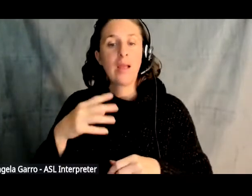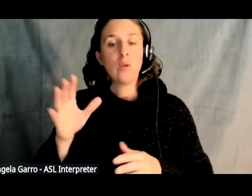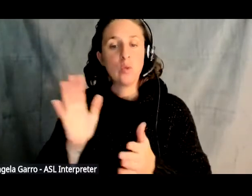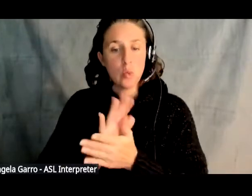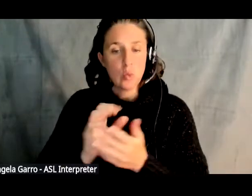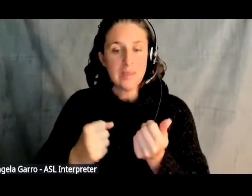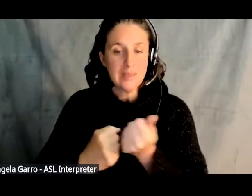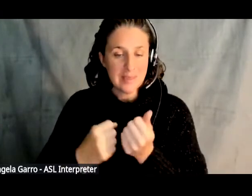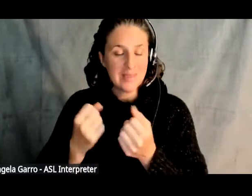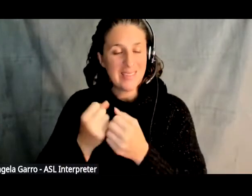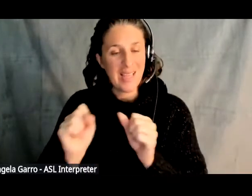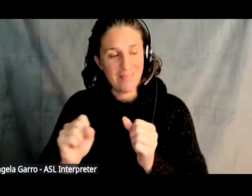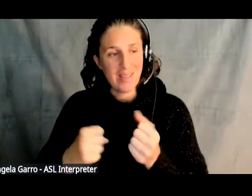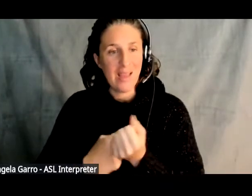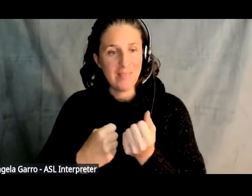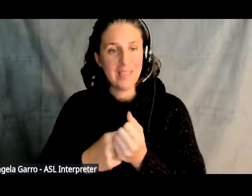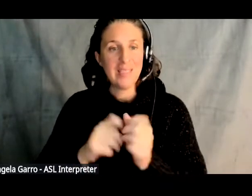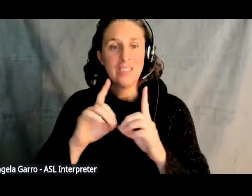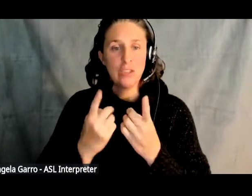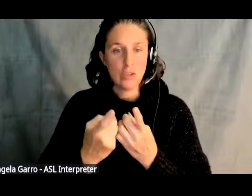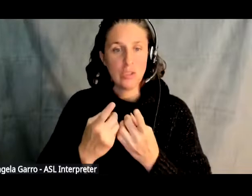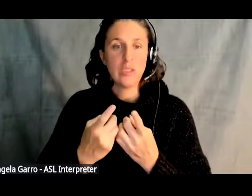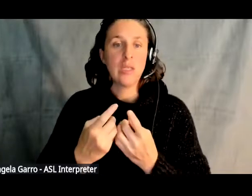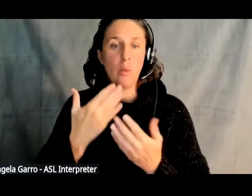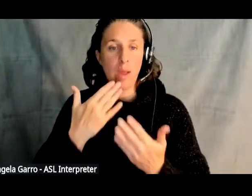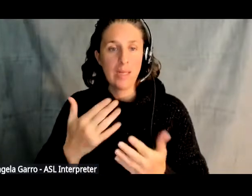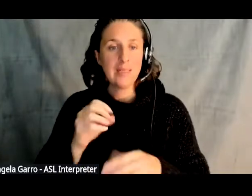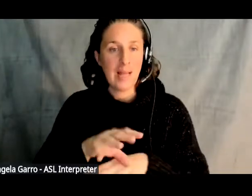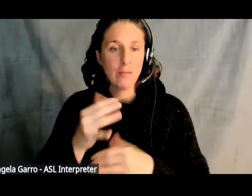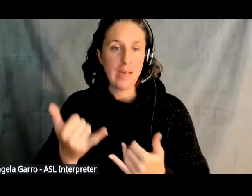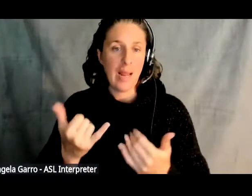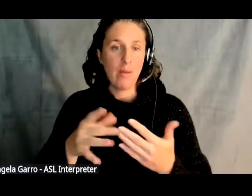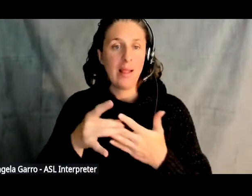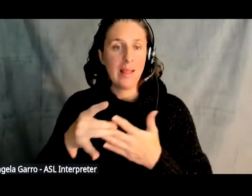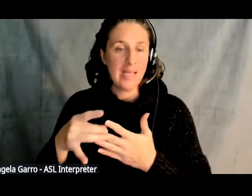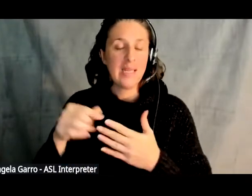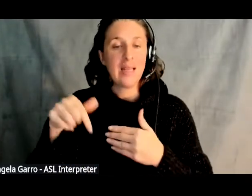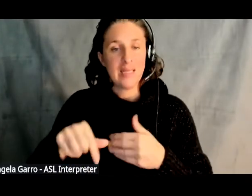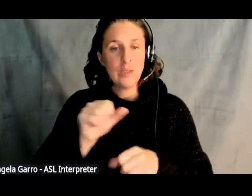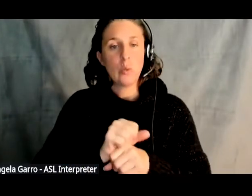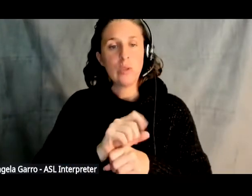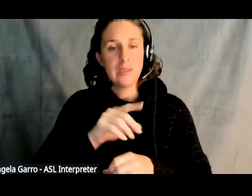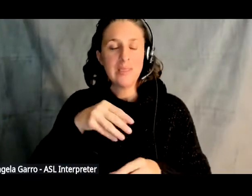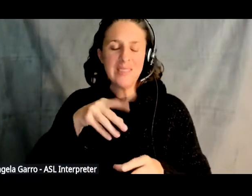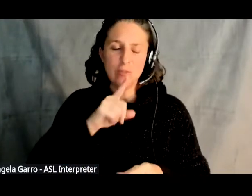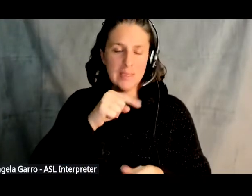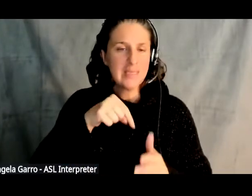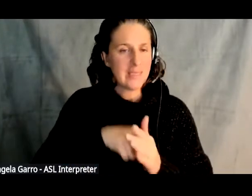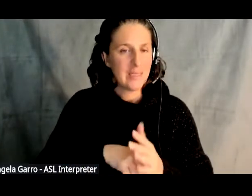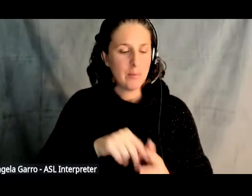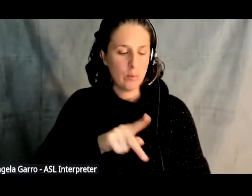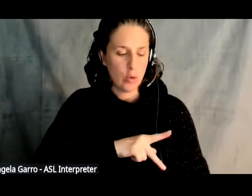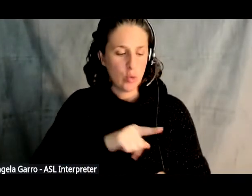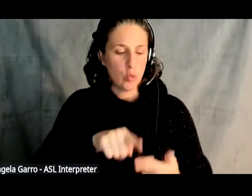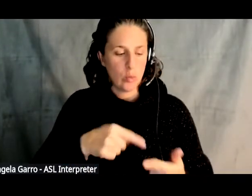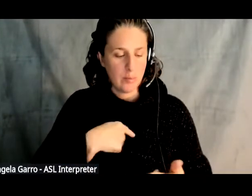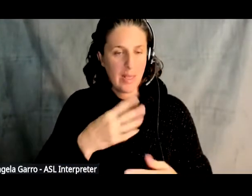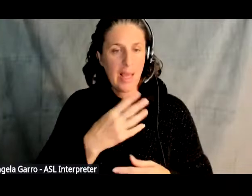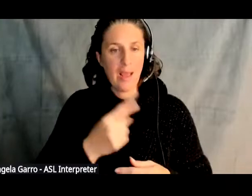district wellness counselor, and now a lead. This work is deeply personal to me and to all of us who show